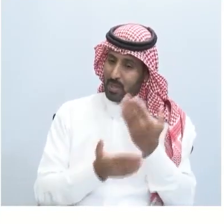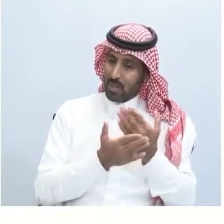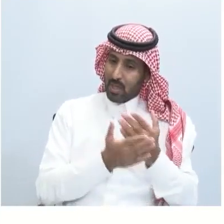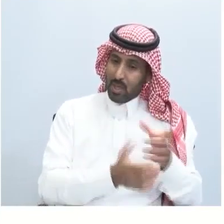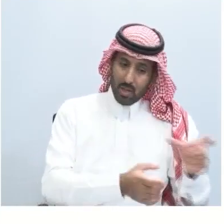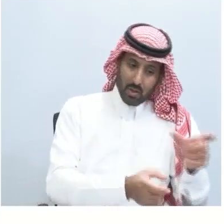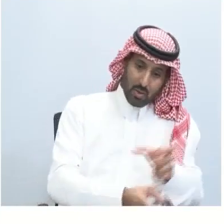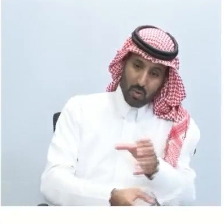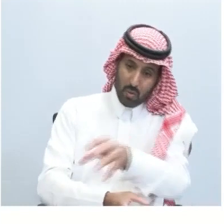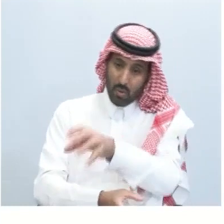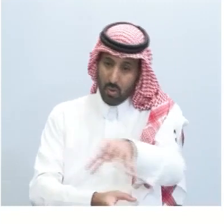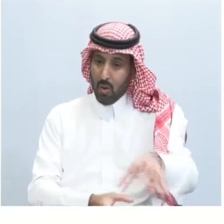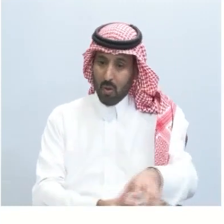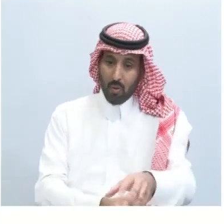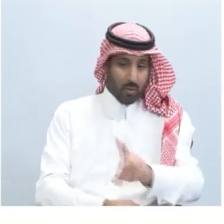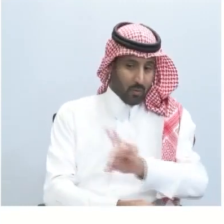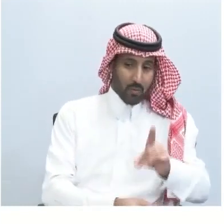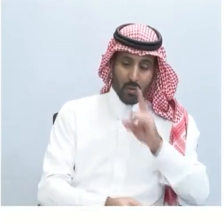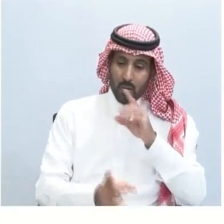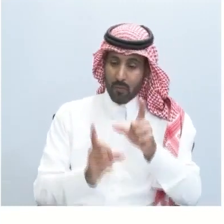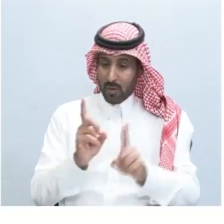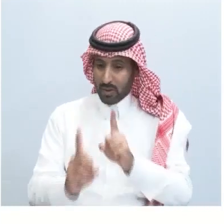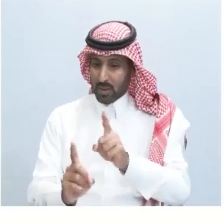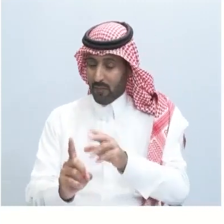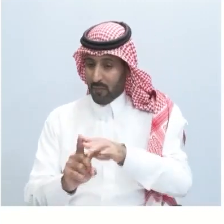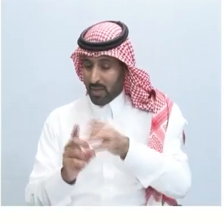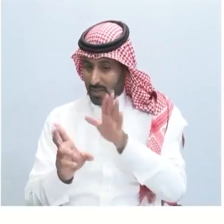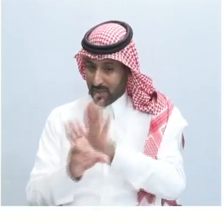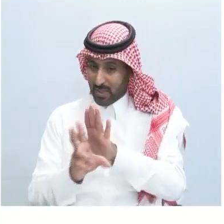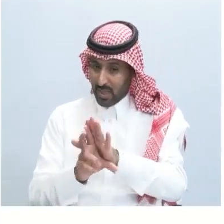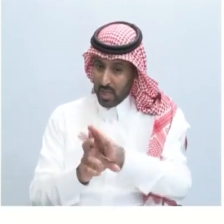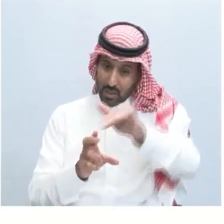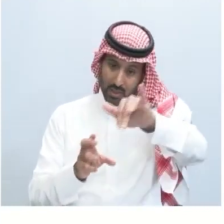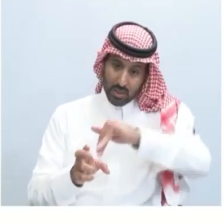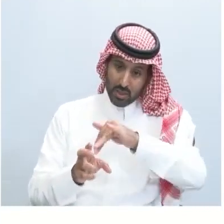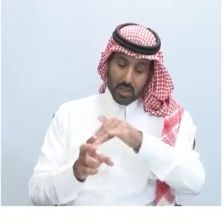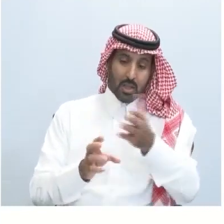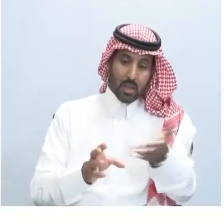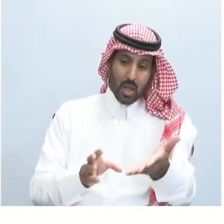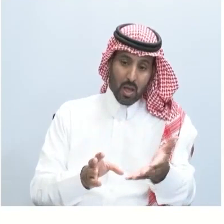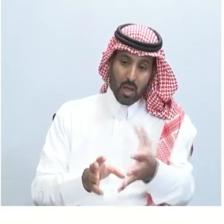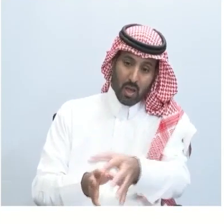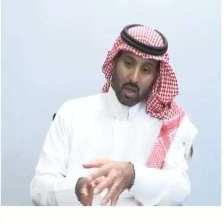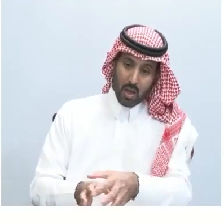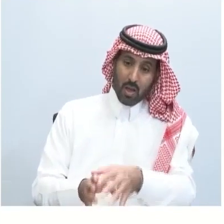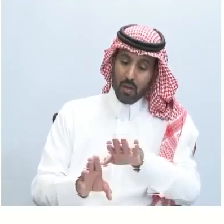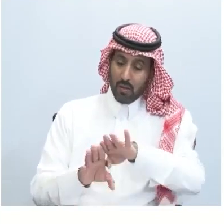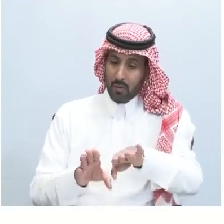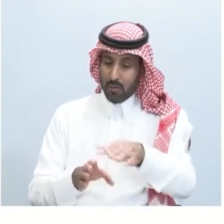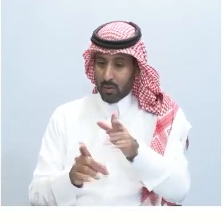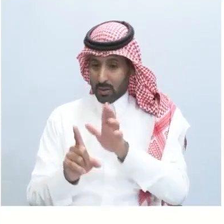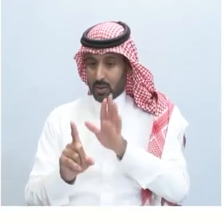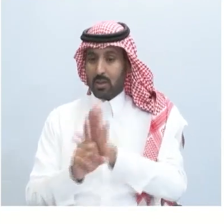the puck unless they are in the defensive zone. So you don't use your hands, it's not allowed, unless you are